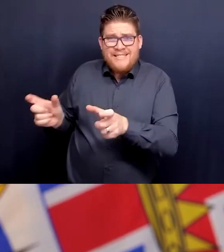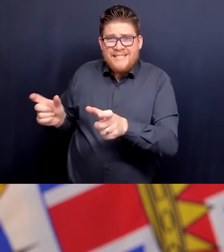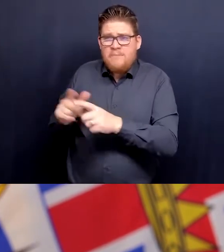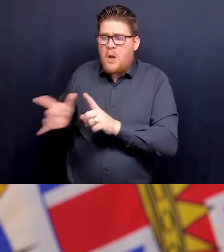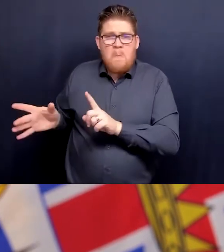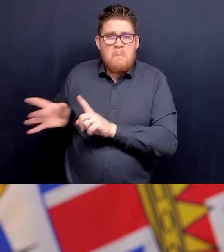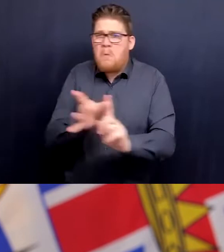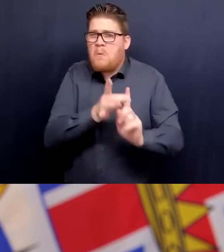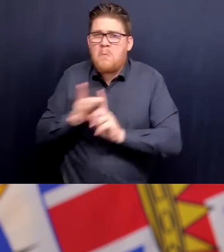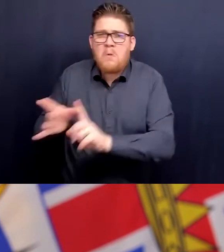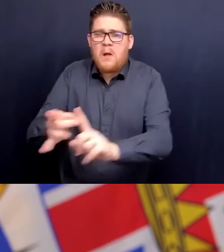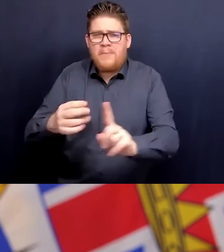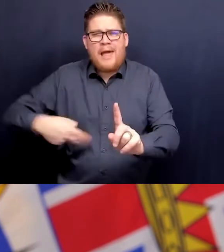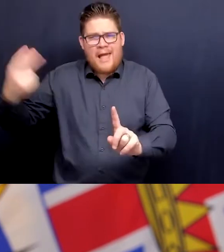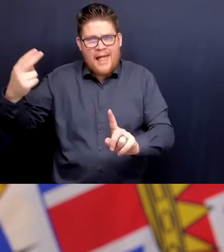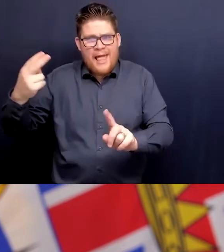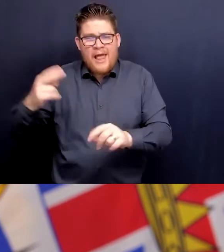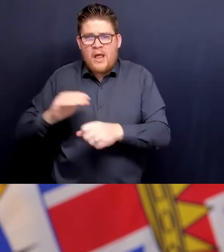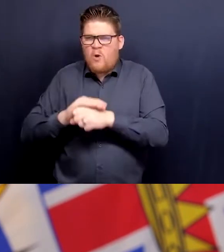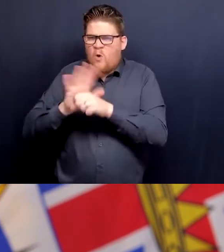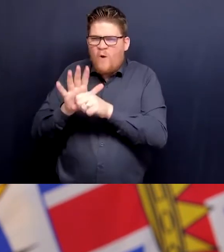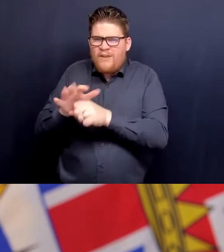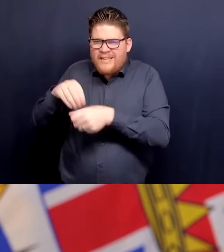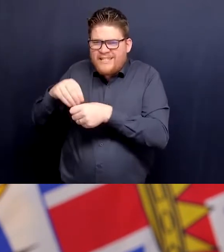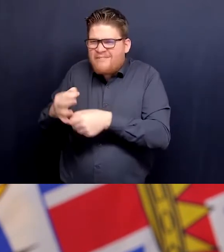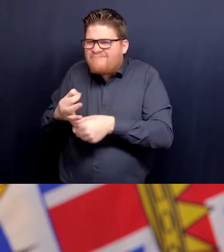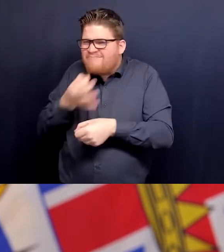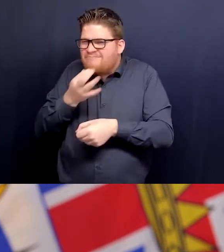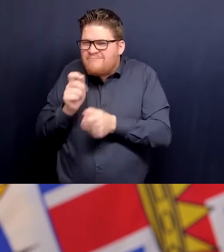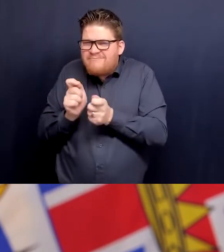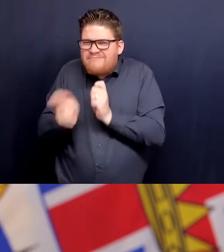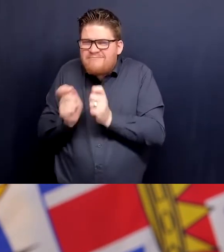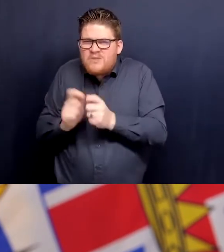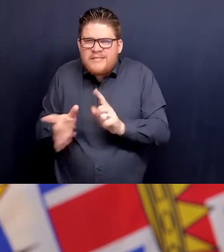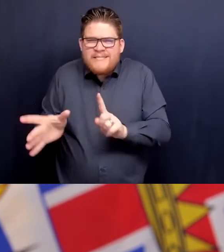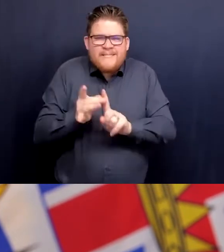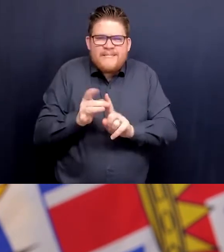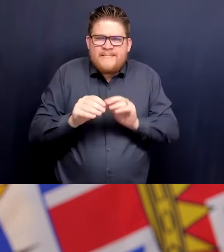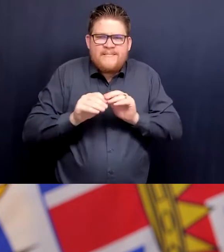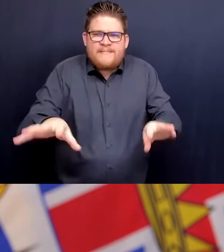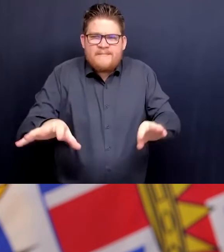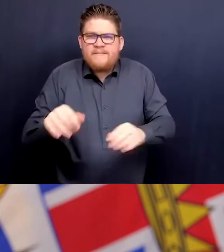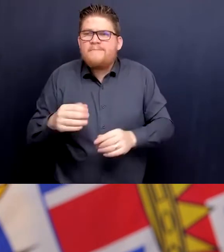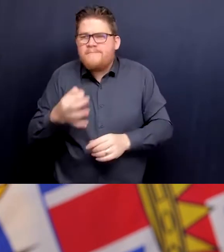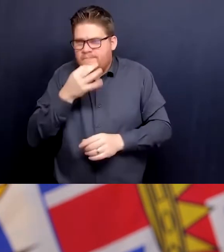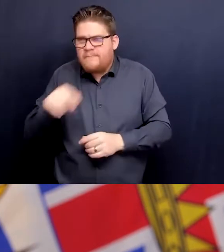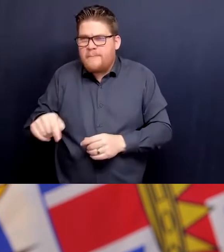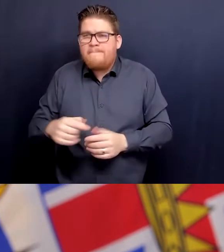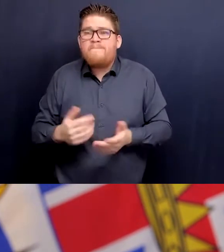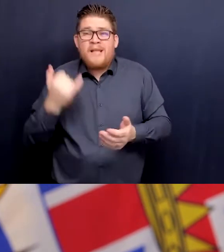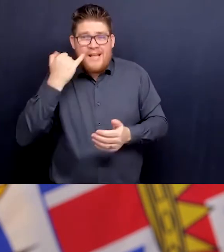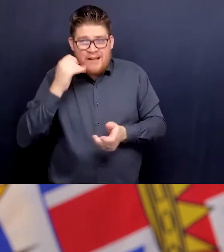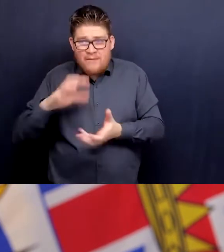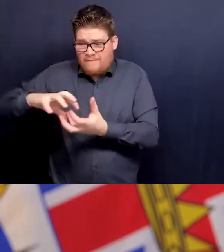more people. So there may be changes that mean that we'll have to go back to having mask wearing in certain situations or capacity